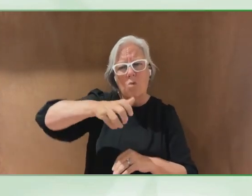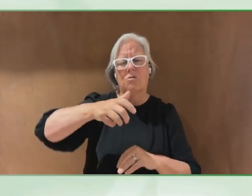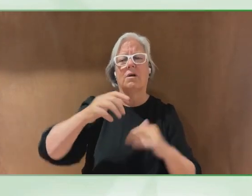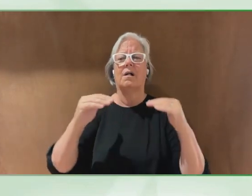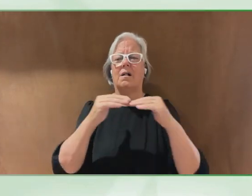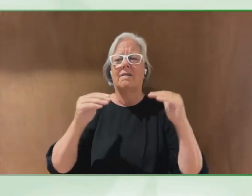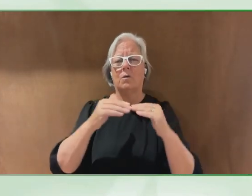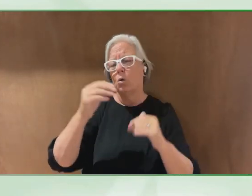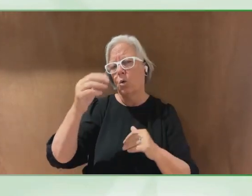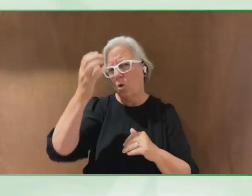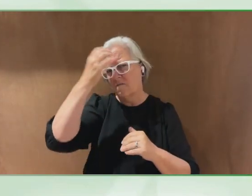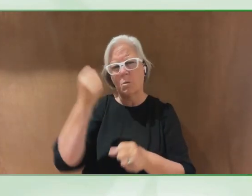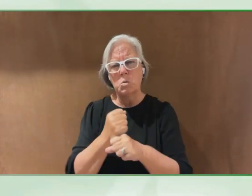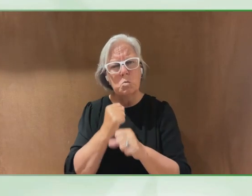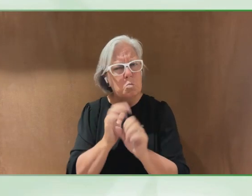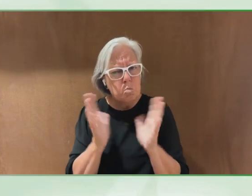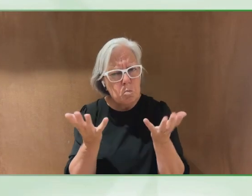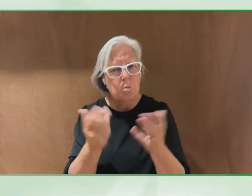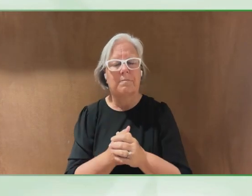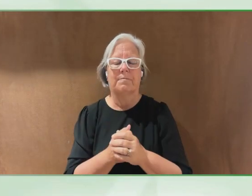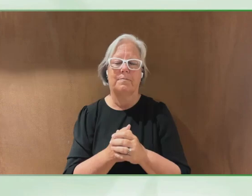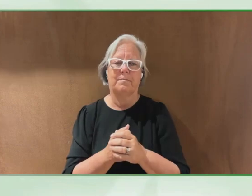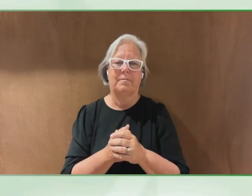Great. Yes, perfect.